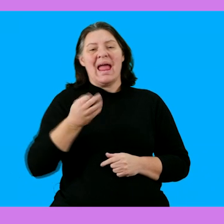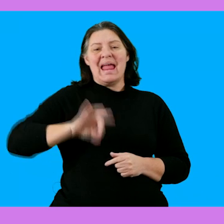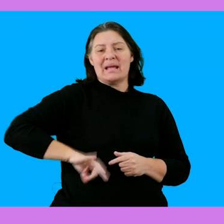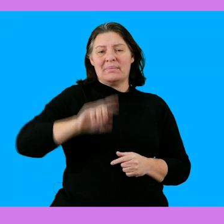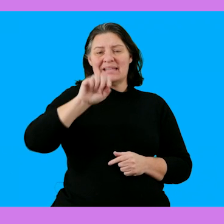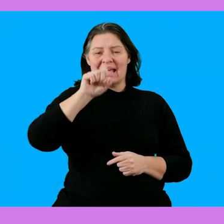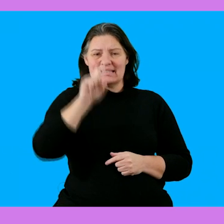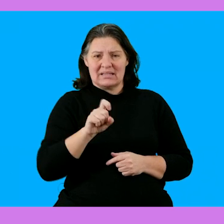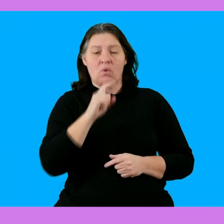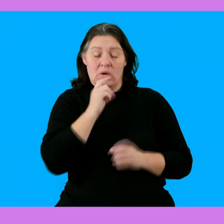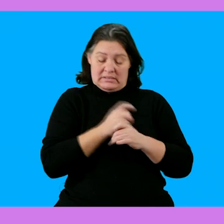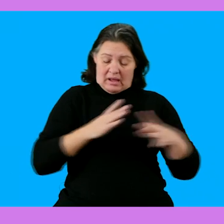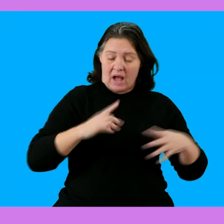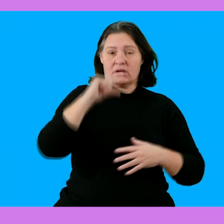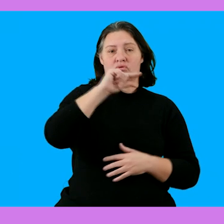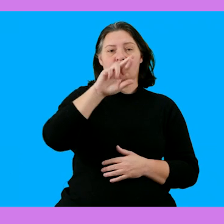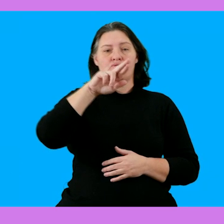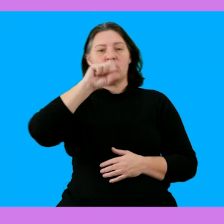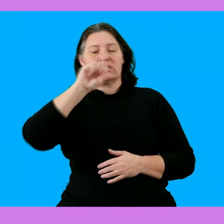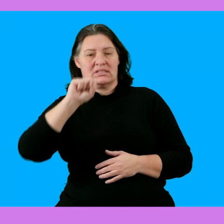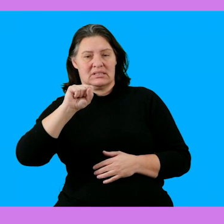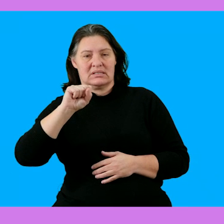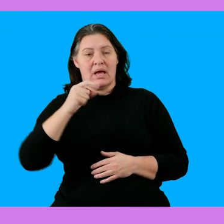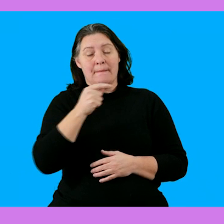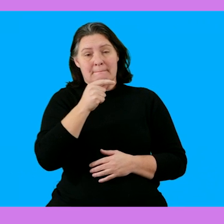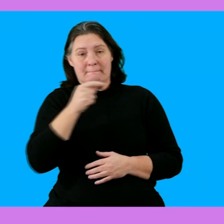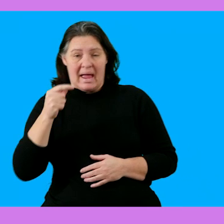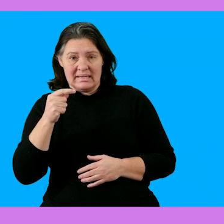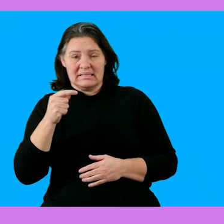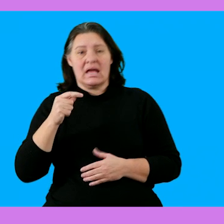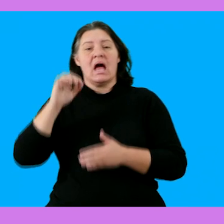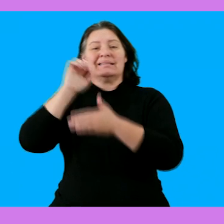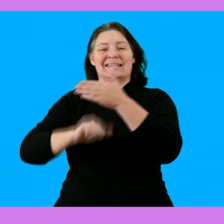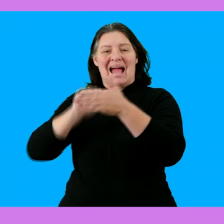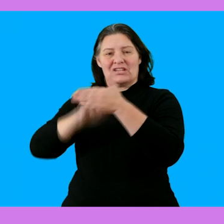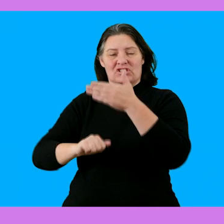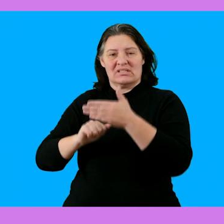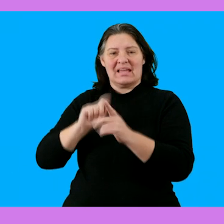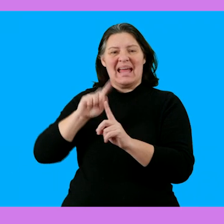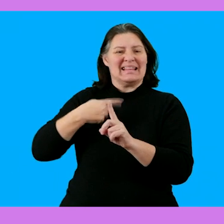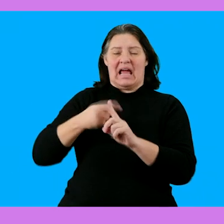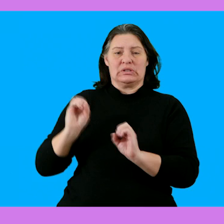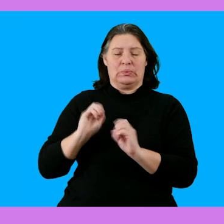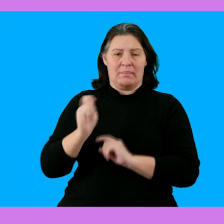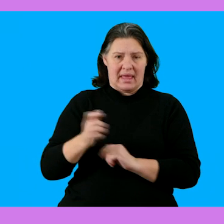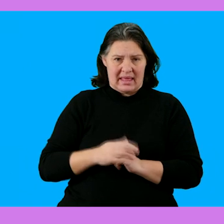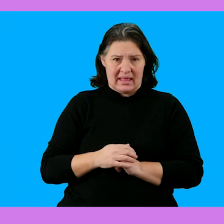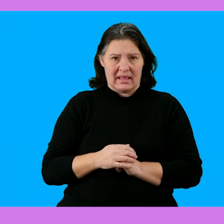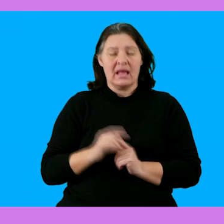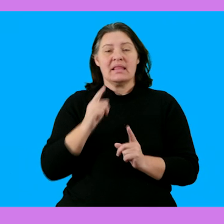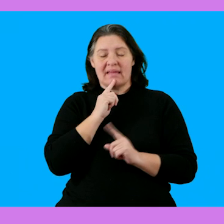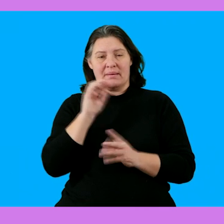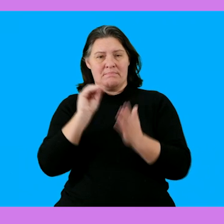tax, we start with our gross income minus our non-taxable deductions, and then we end up right at our